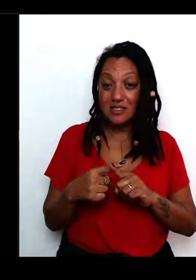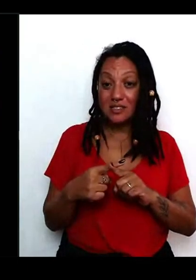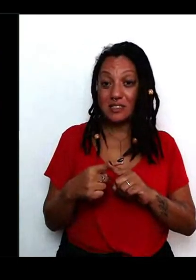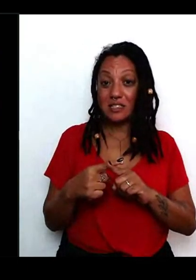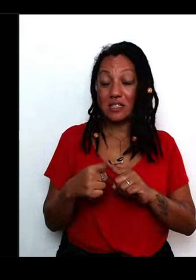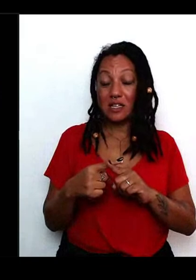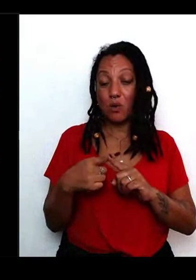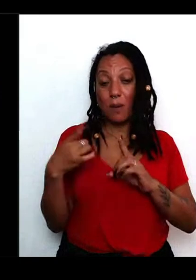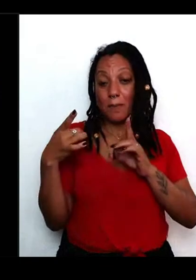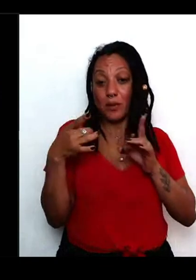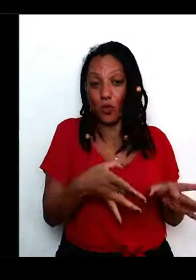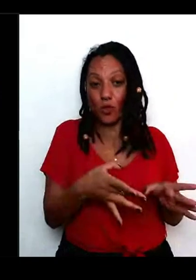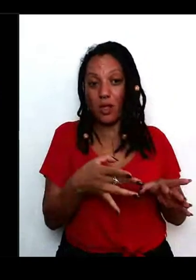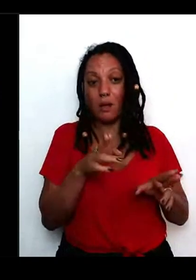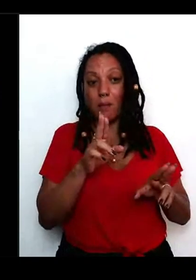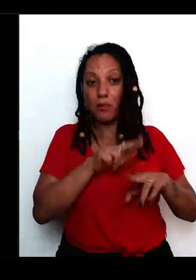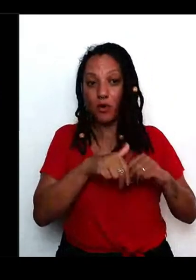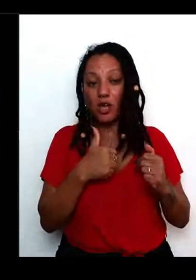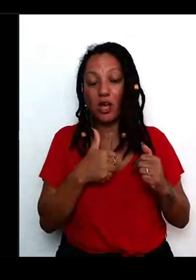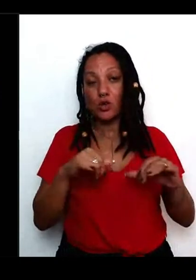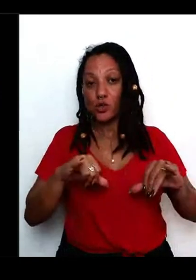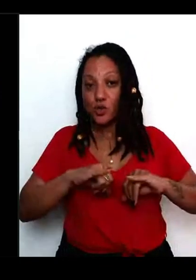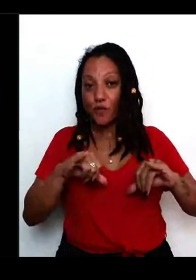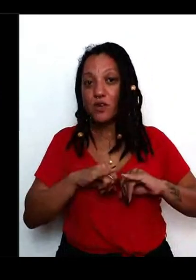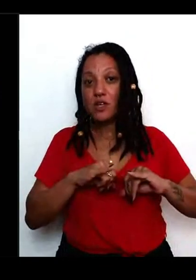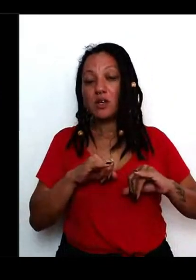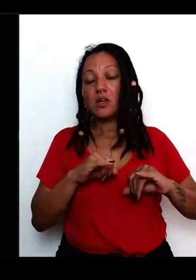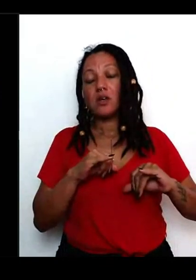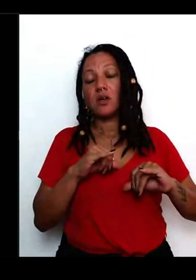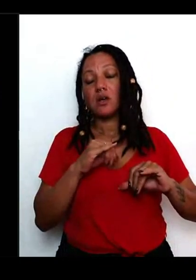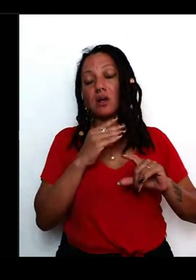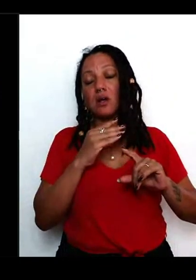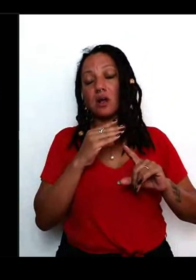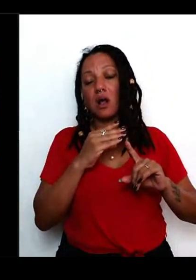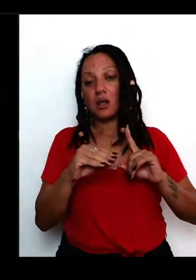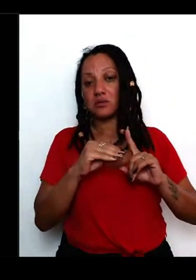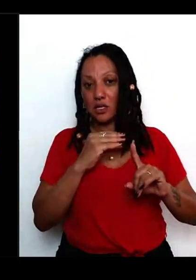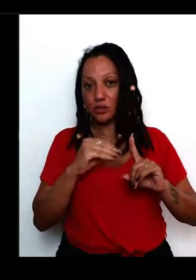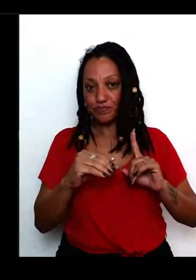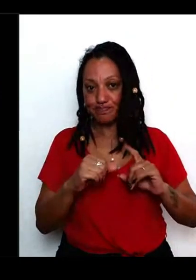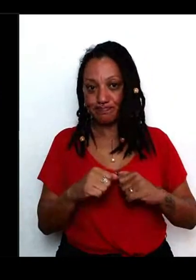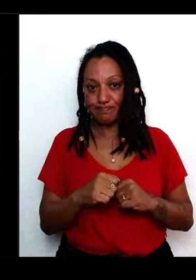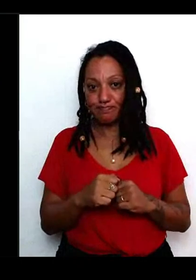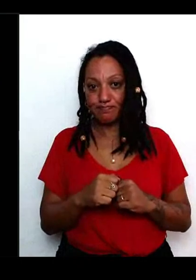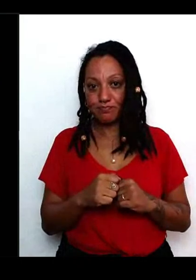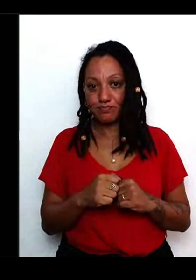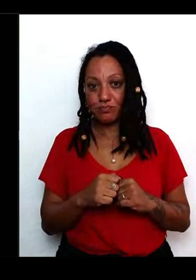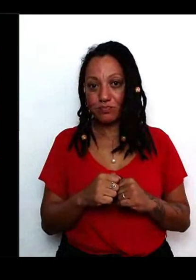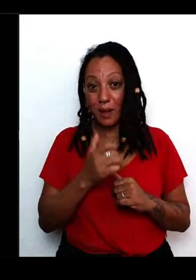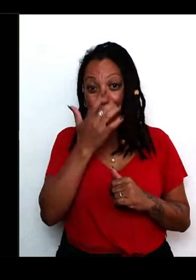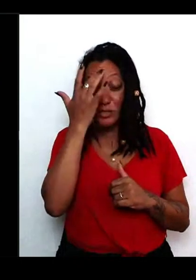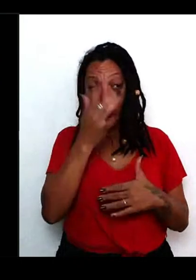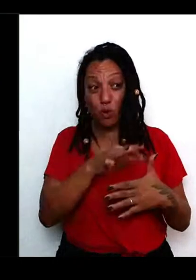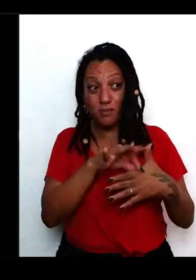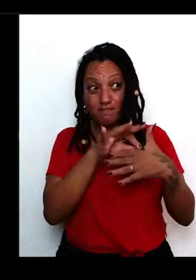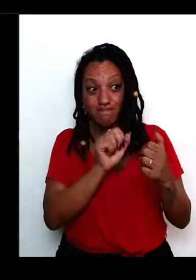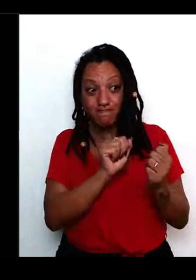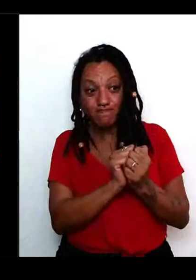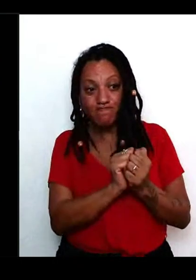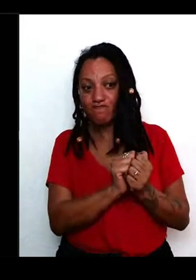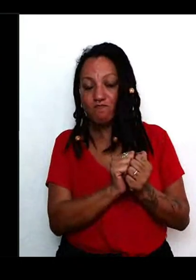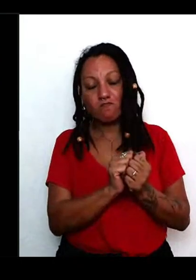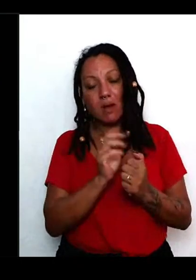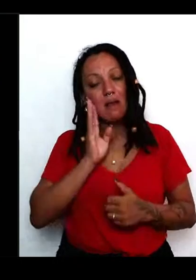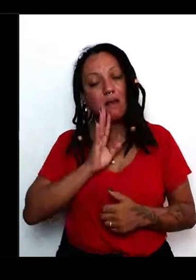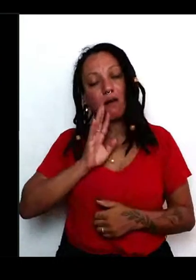to was not really nice to me anyway so I just kind of had to stop but the thing